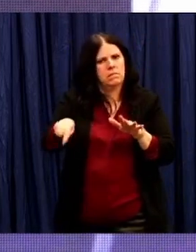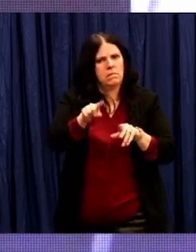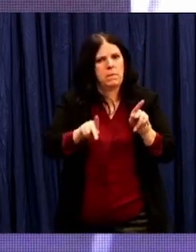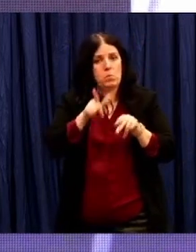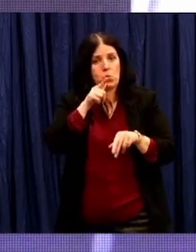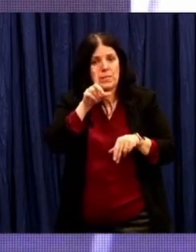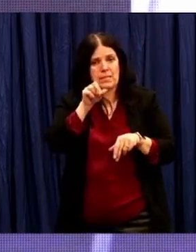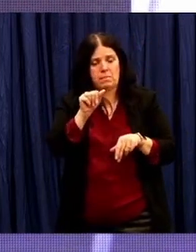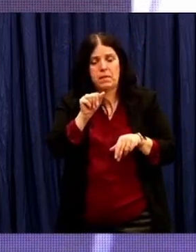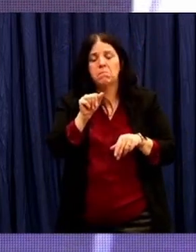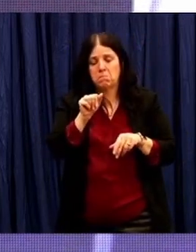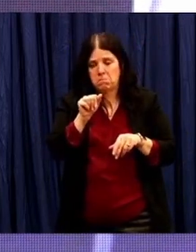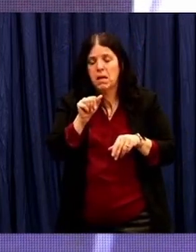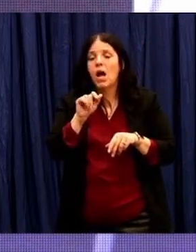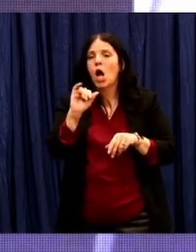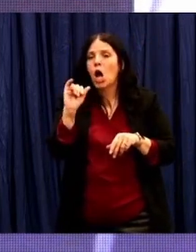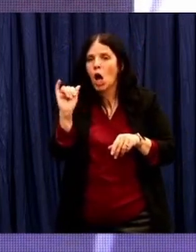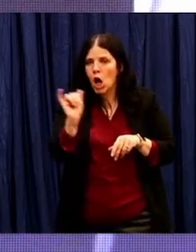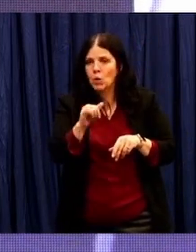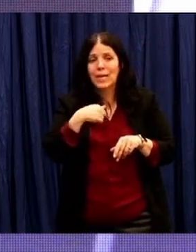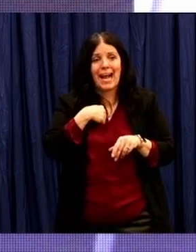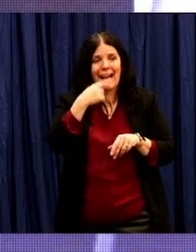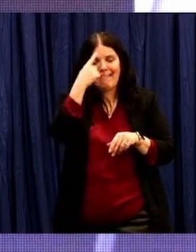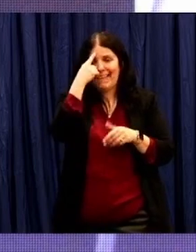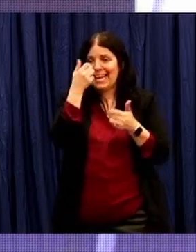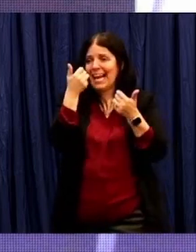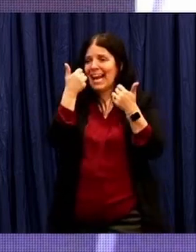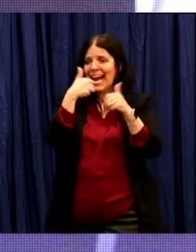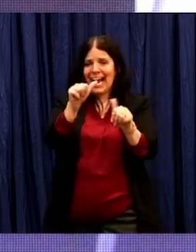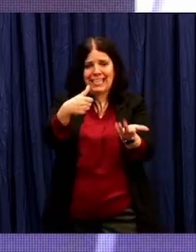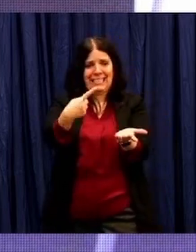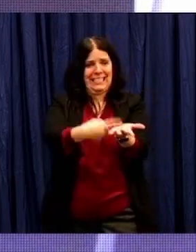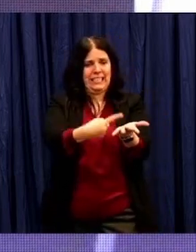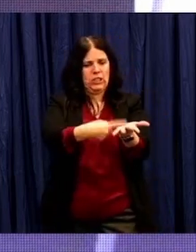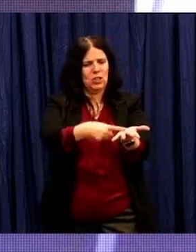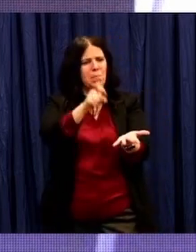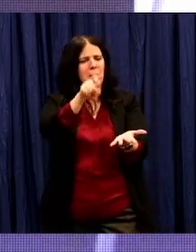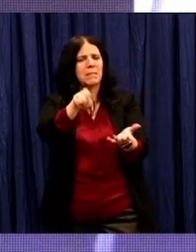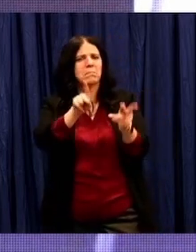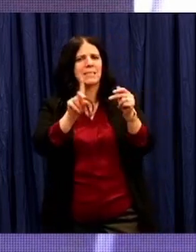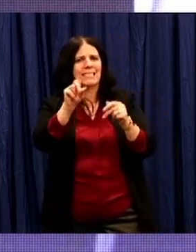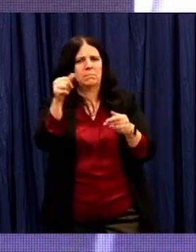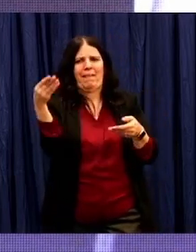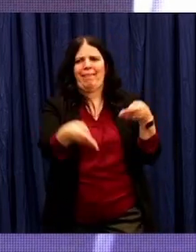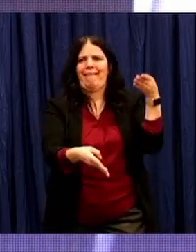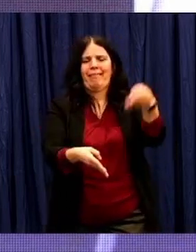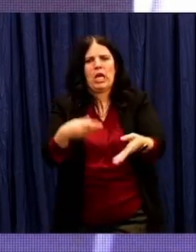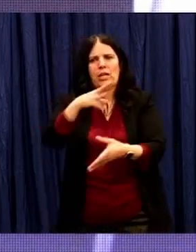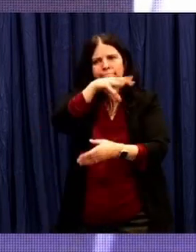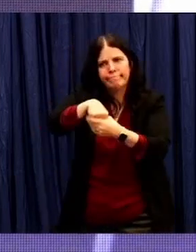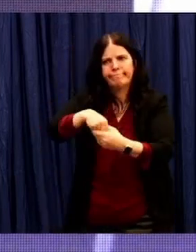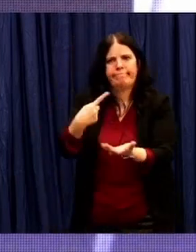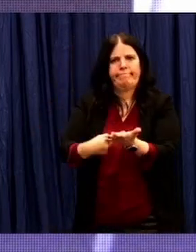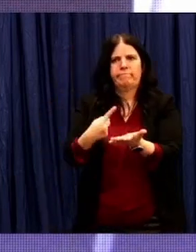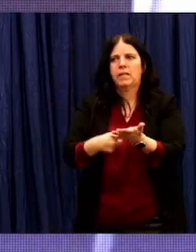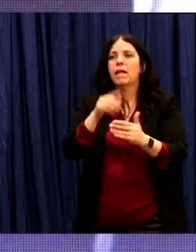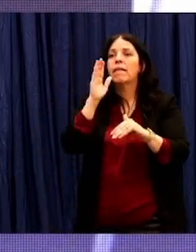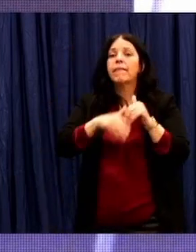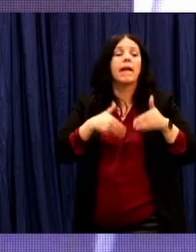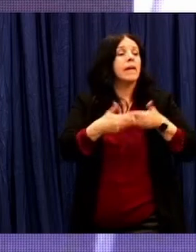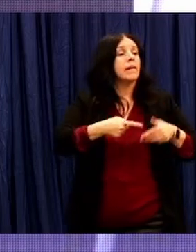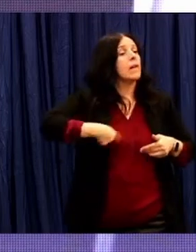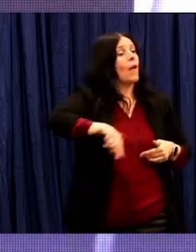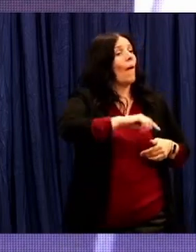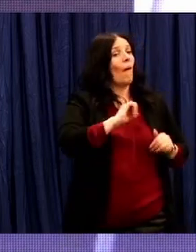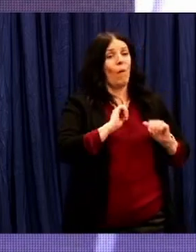at, you need to have people with disabilities at those tables, because that is how